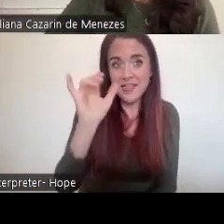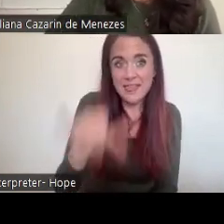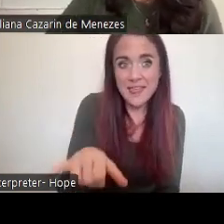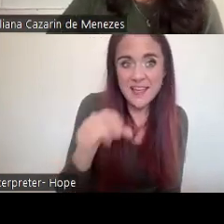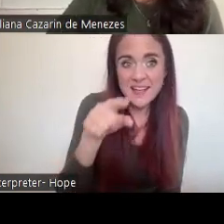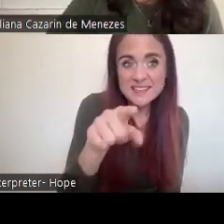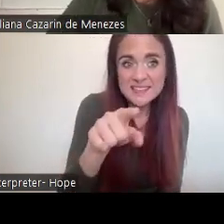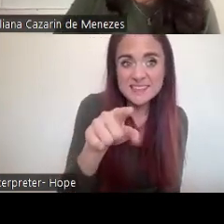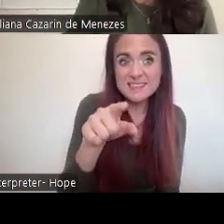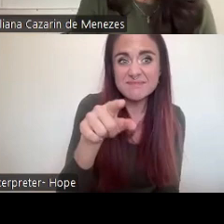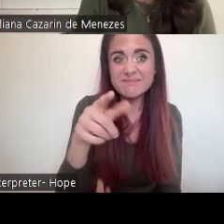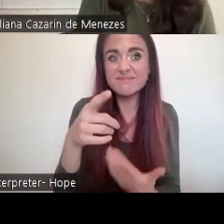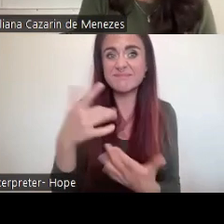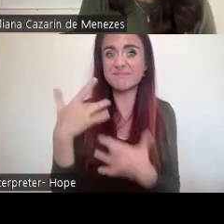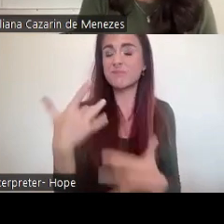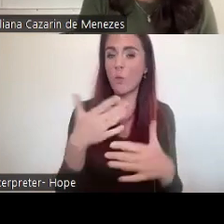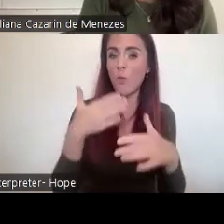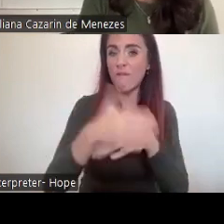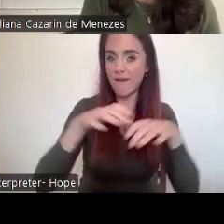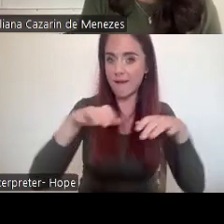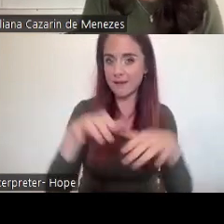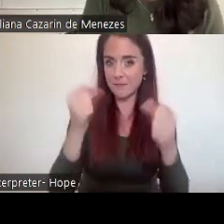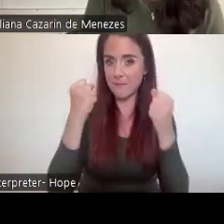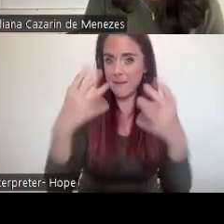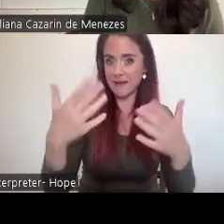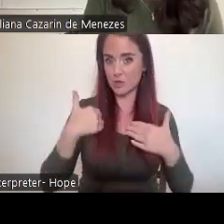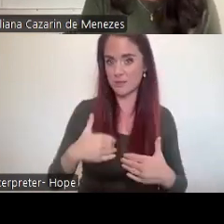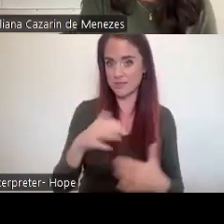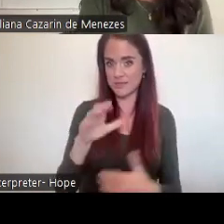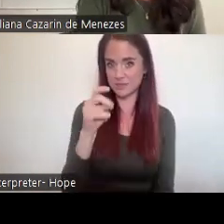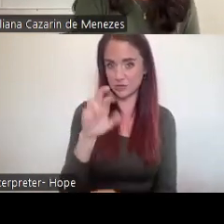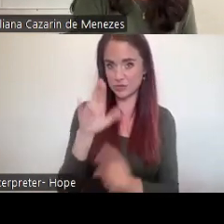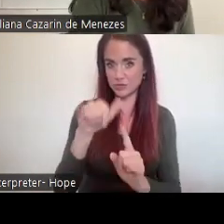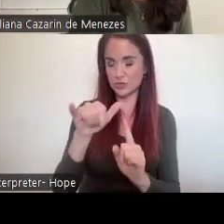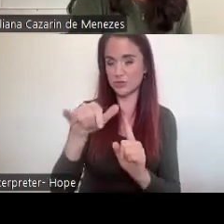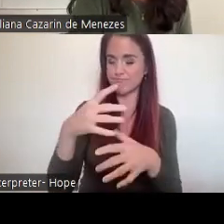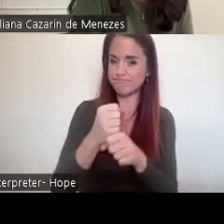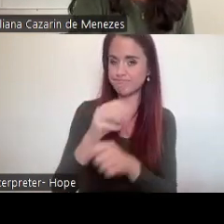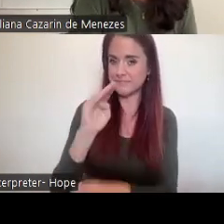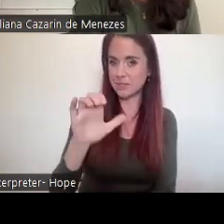usually overactive in many human cancers. And MEEK, when it's